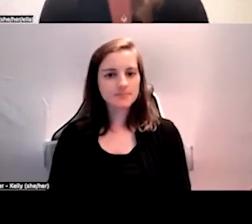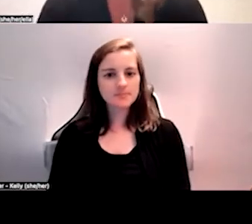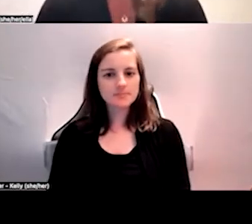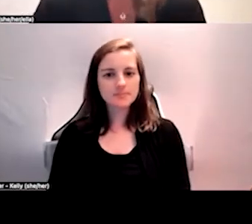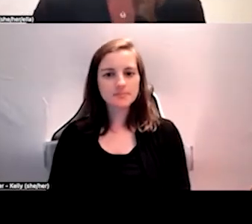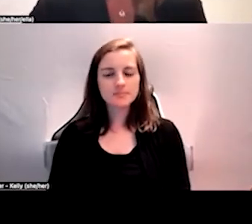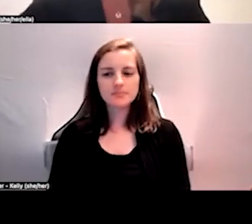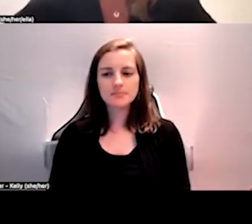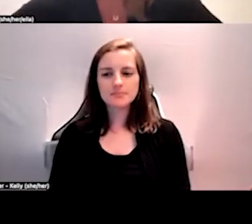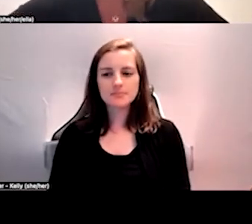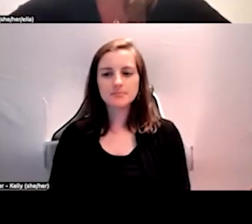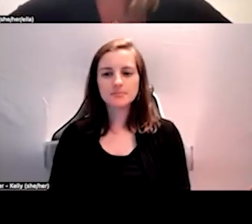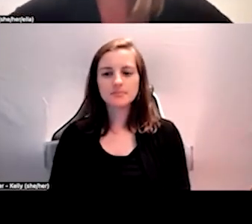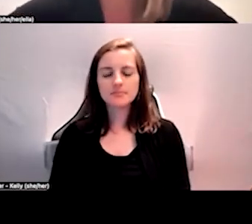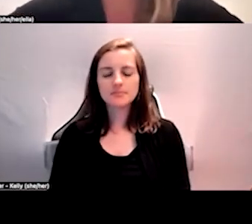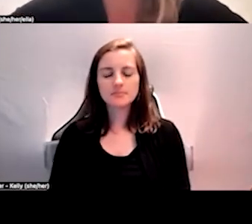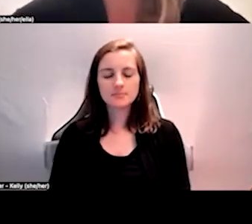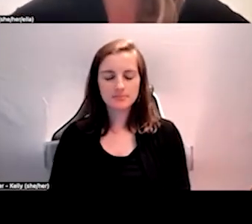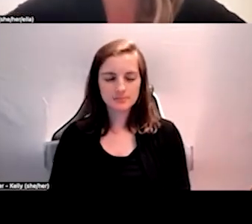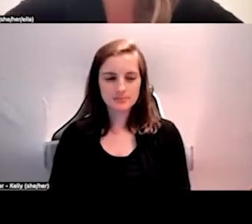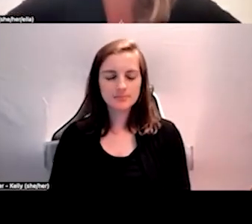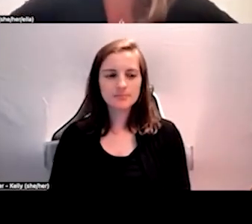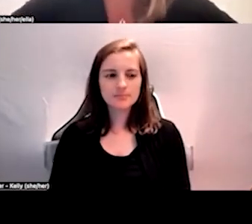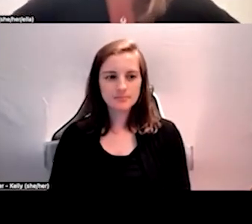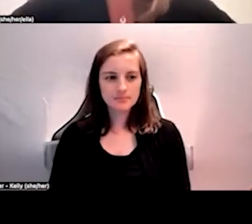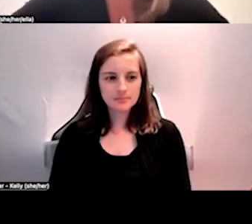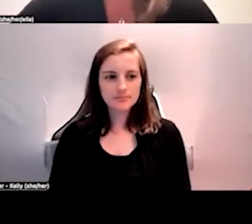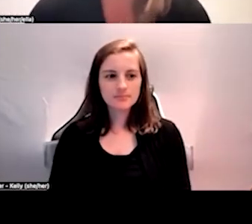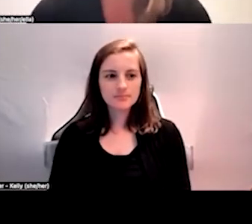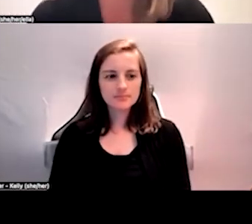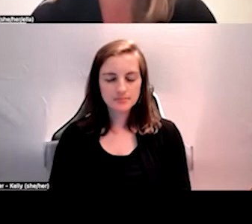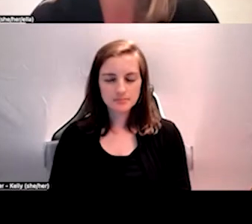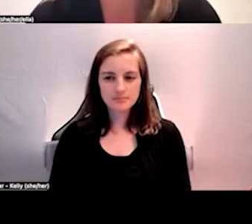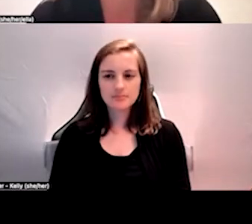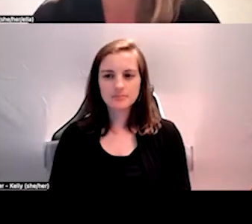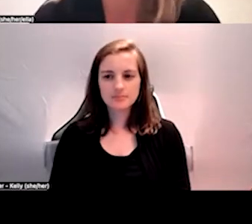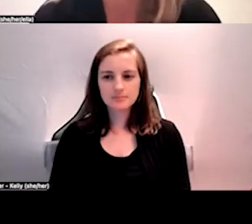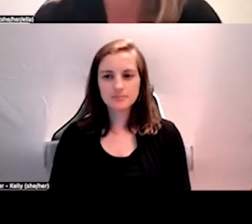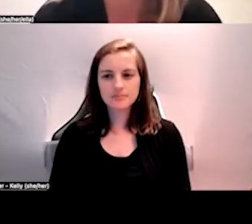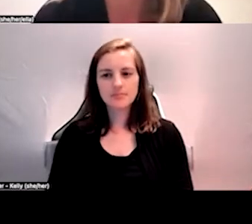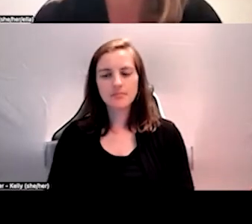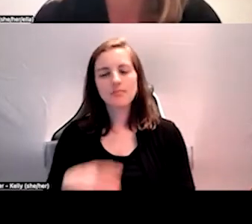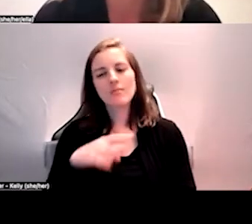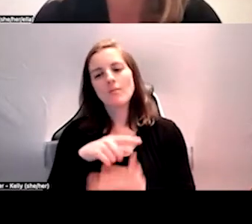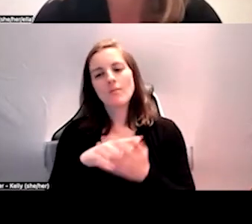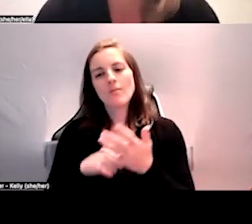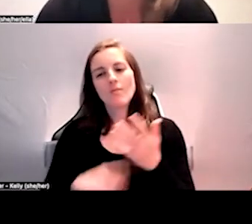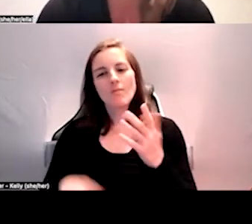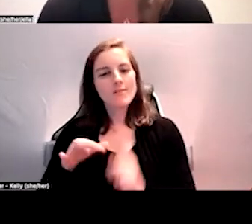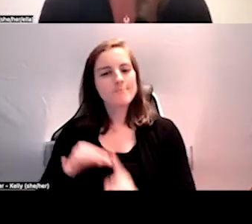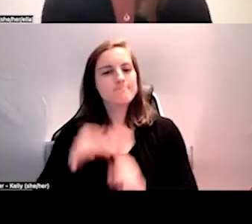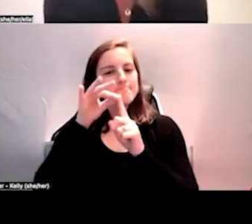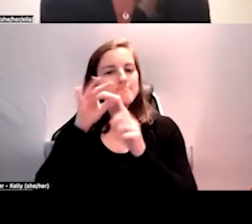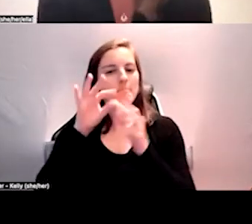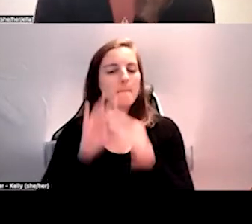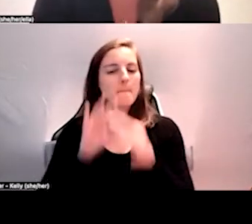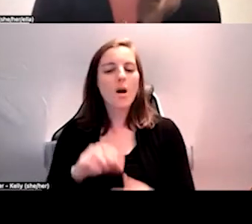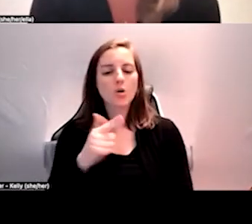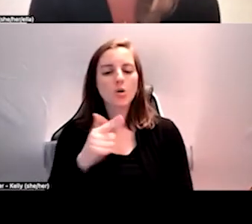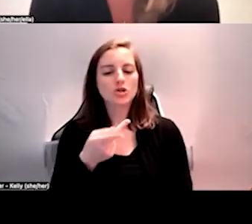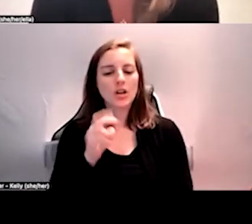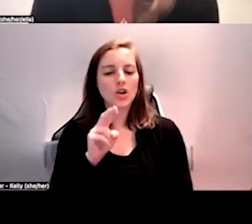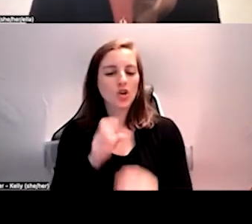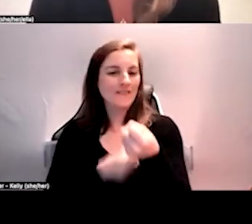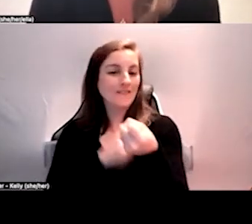And I think what we all are really striving for, at least I think what's so unique about the gender affirming model